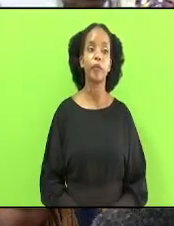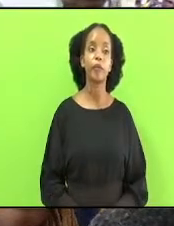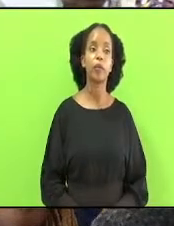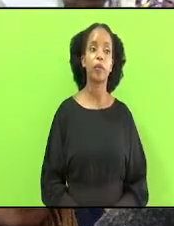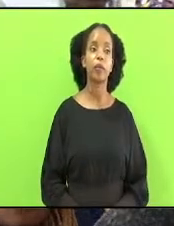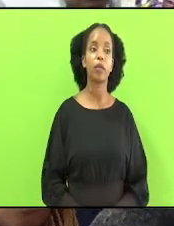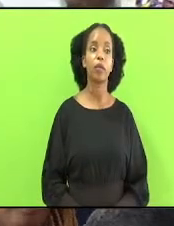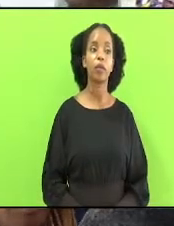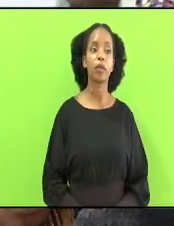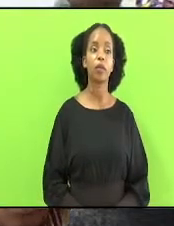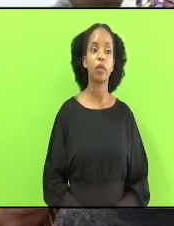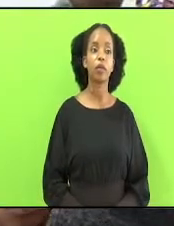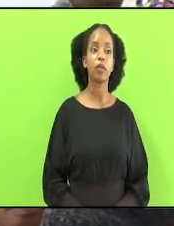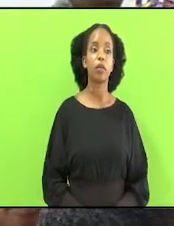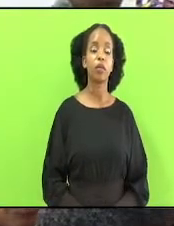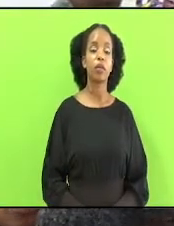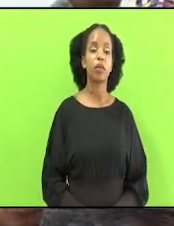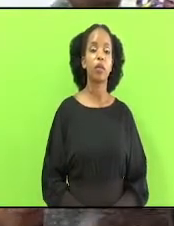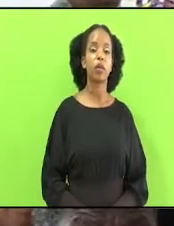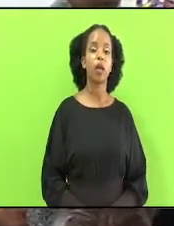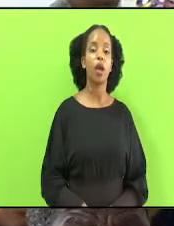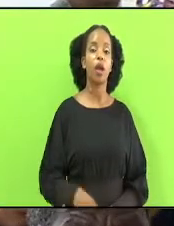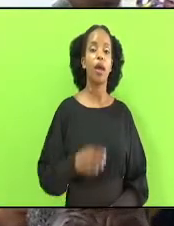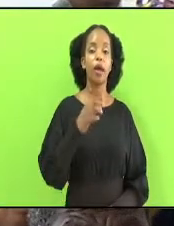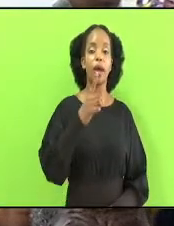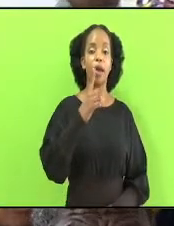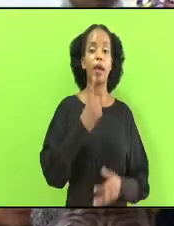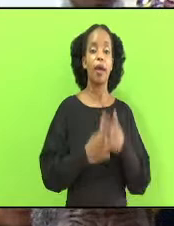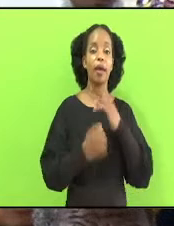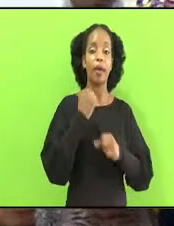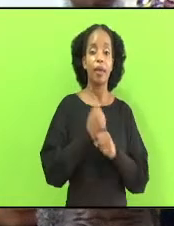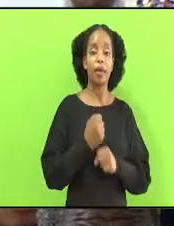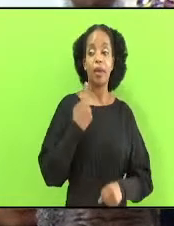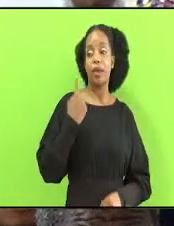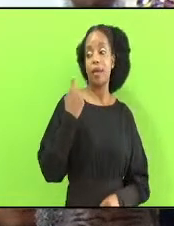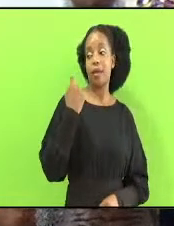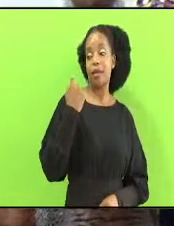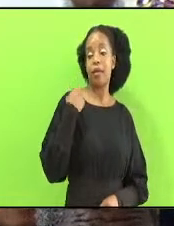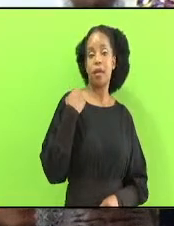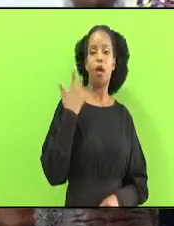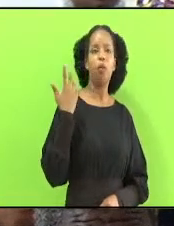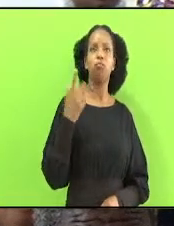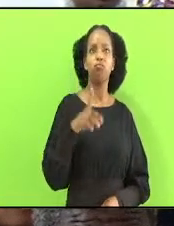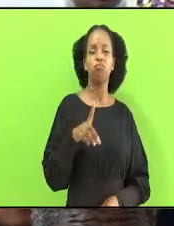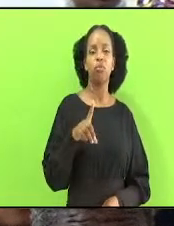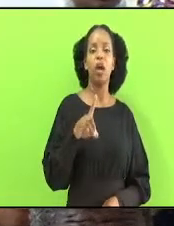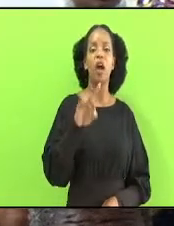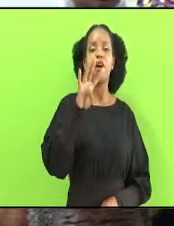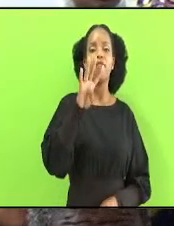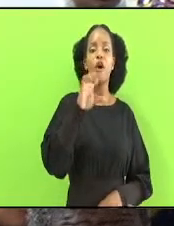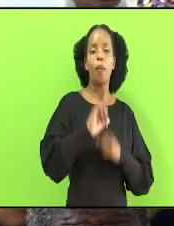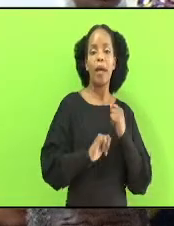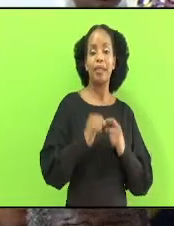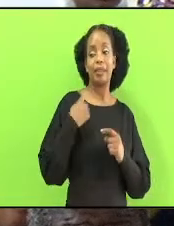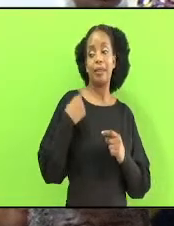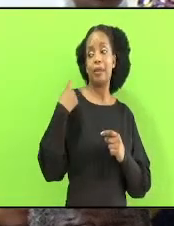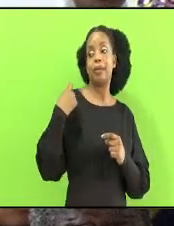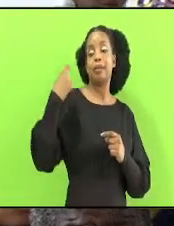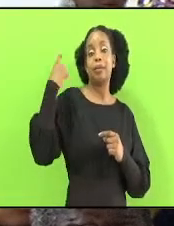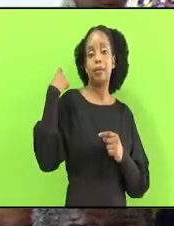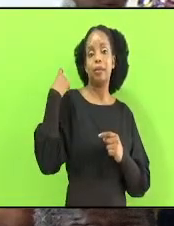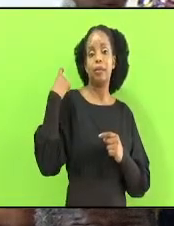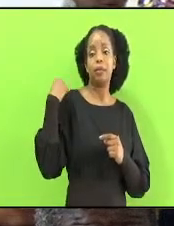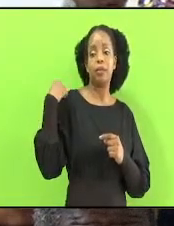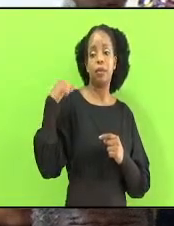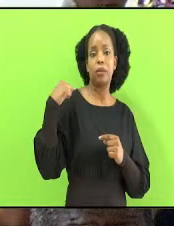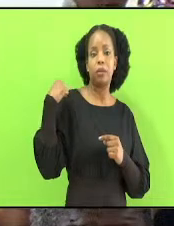For the past year, or let me say 4 months, we've been